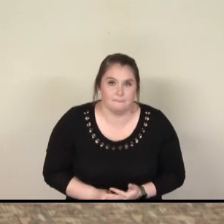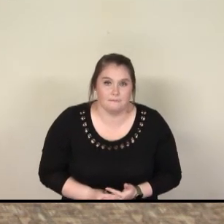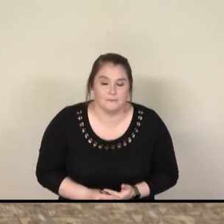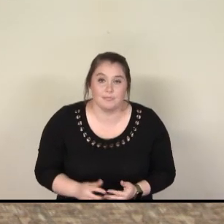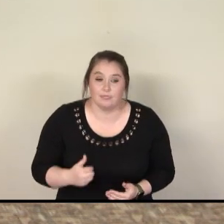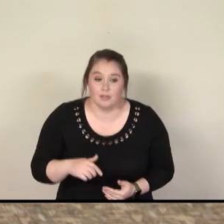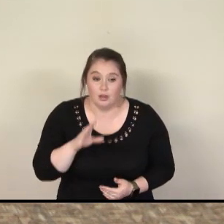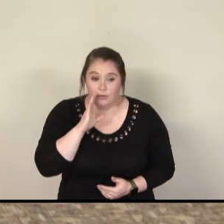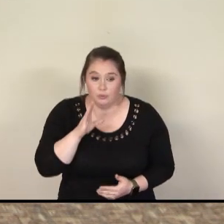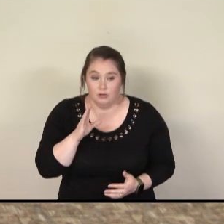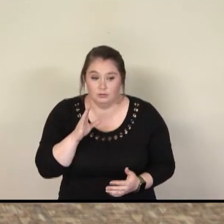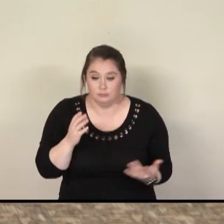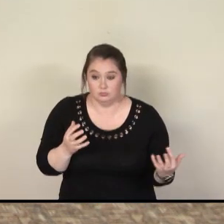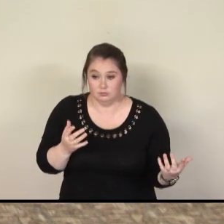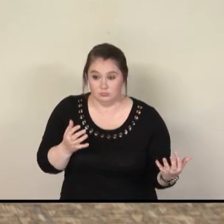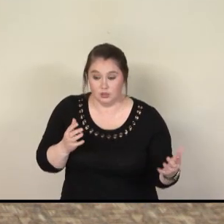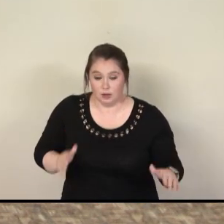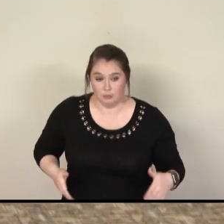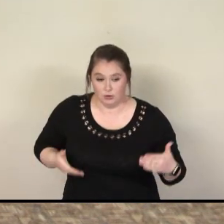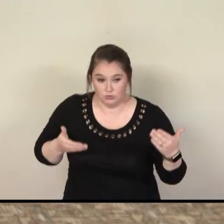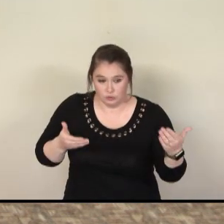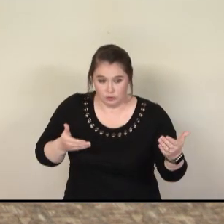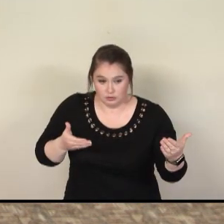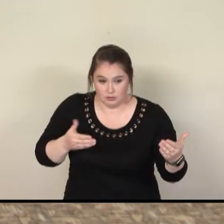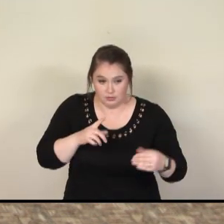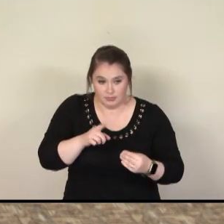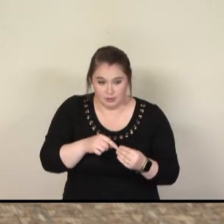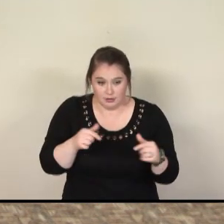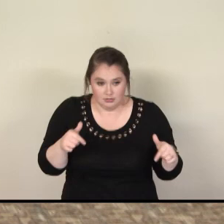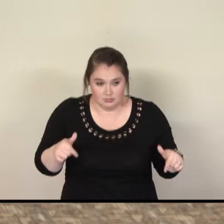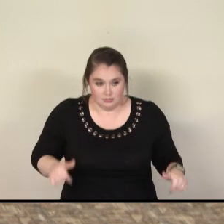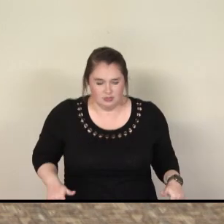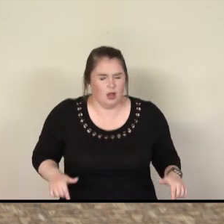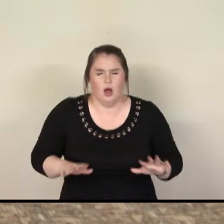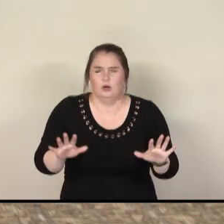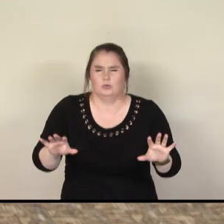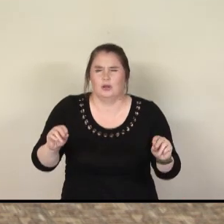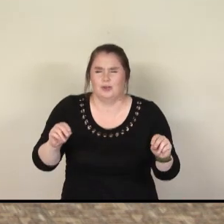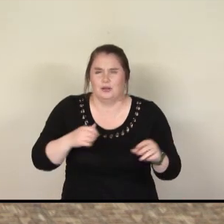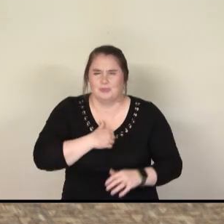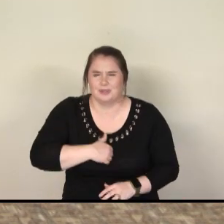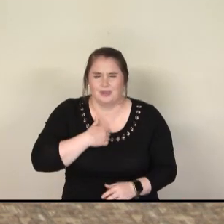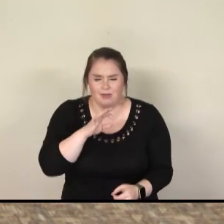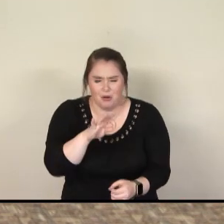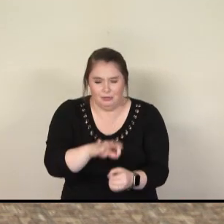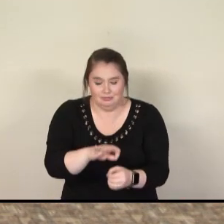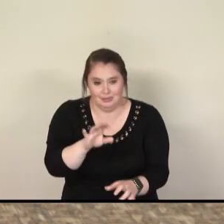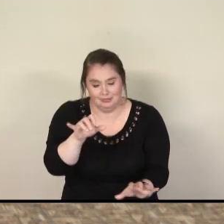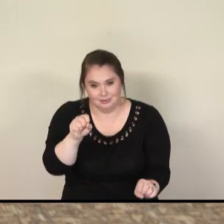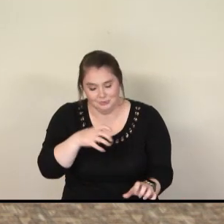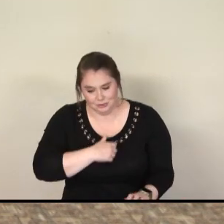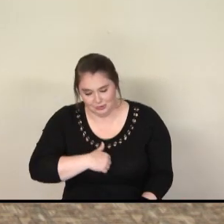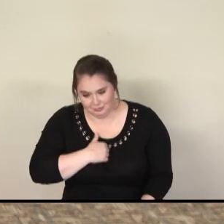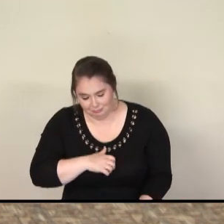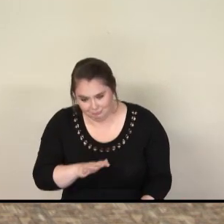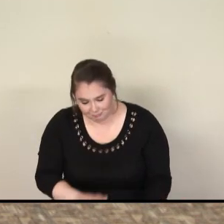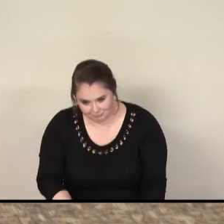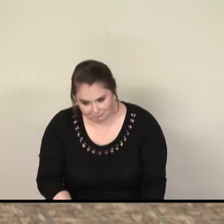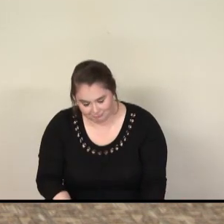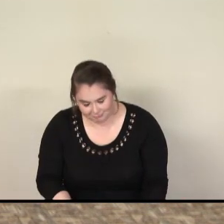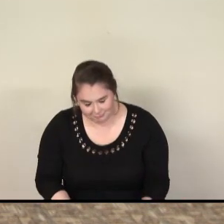So I will entertain a motion again on this. Oh, vote, sorry, yes, I'm.